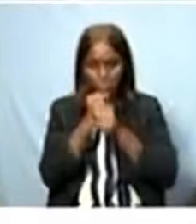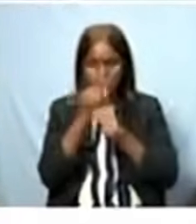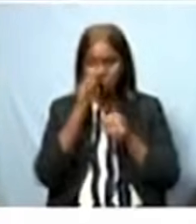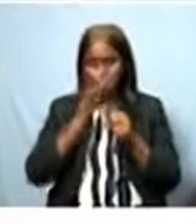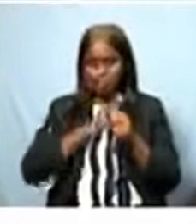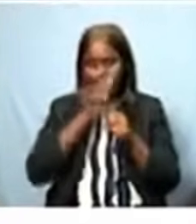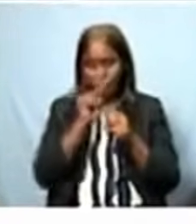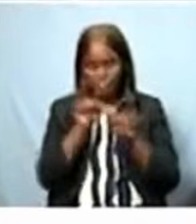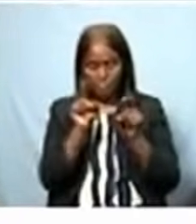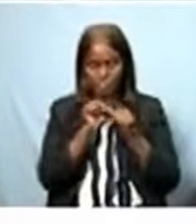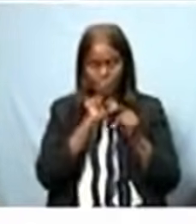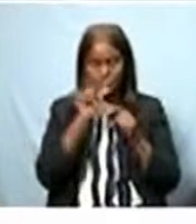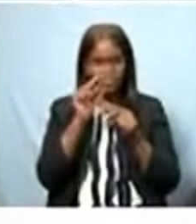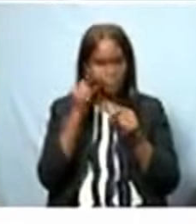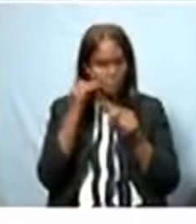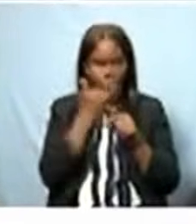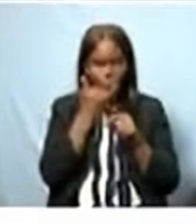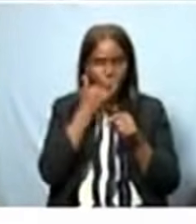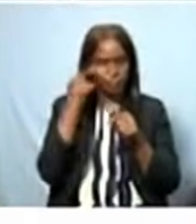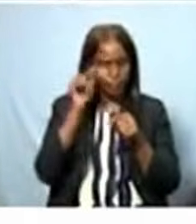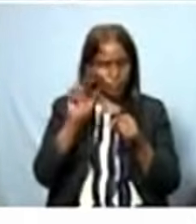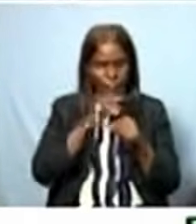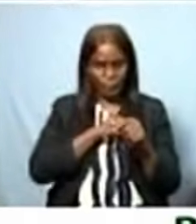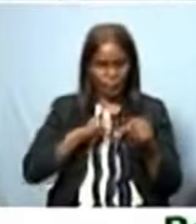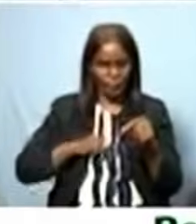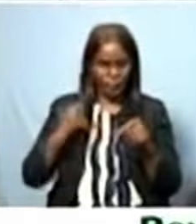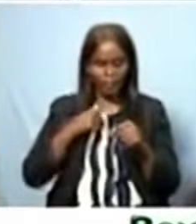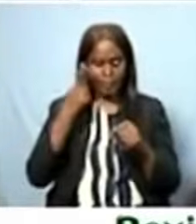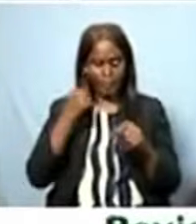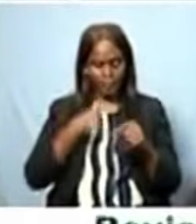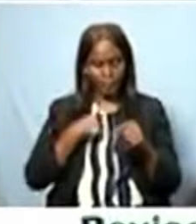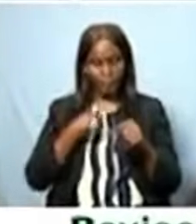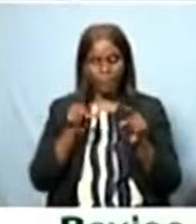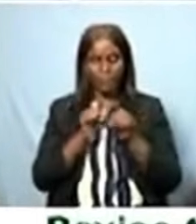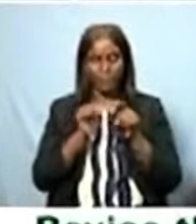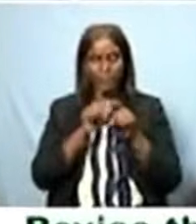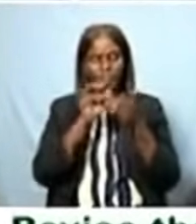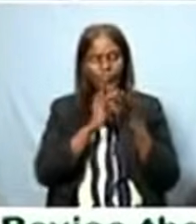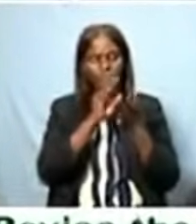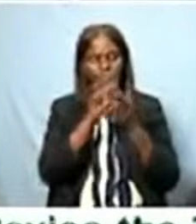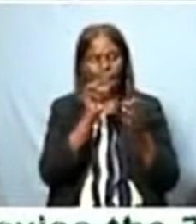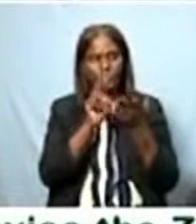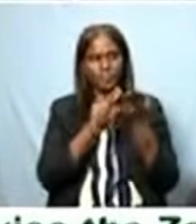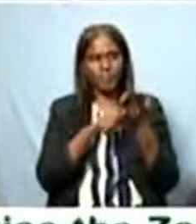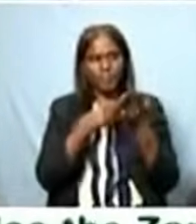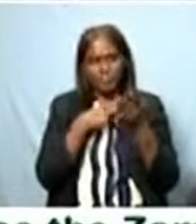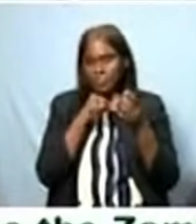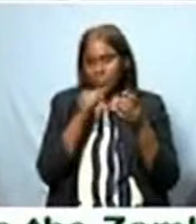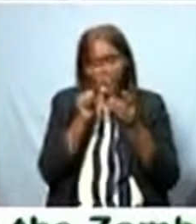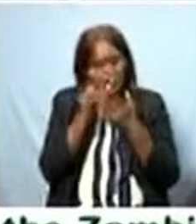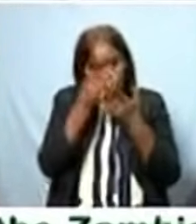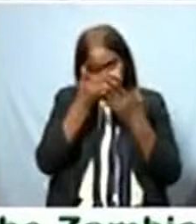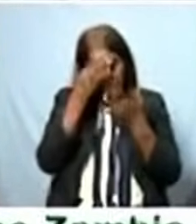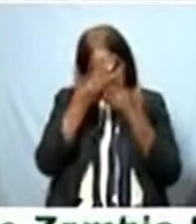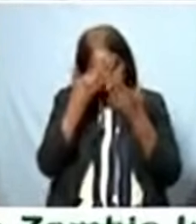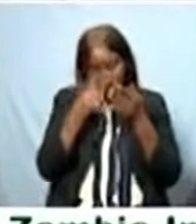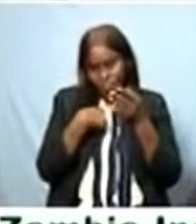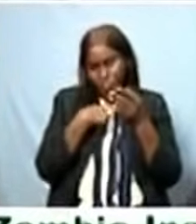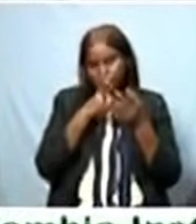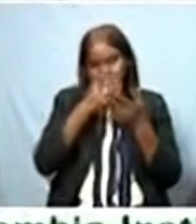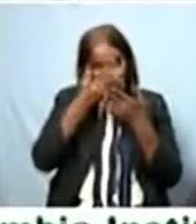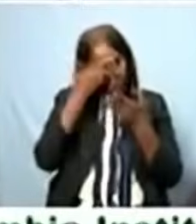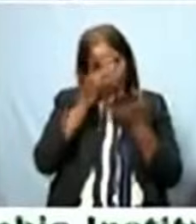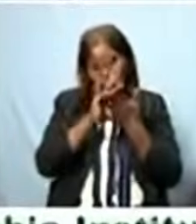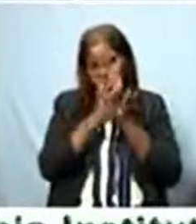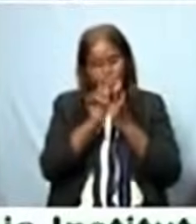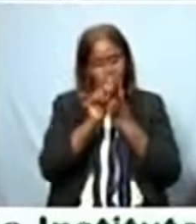Speaker, it is not the fault of the Member of Parliament for Kamfinsa. And I want to be put on record, I'm not a practicing student, I'm not studying to become